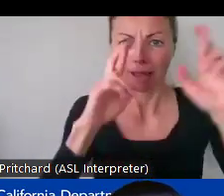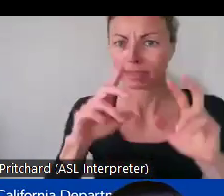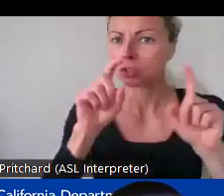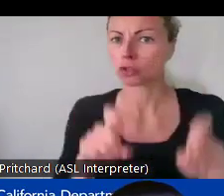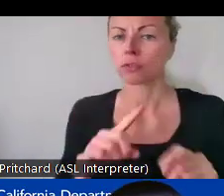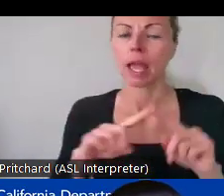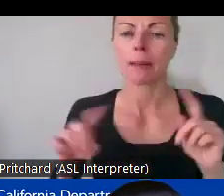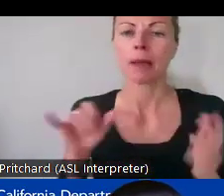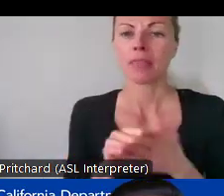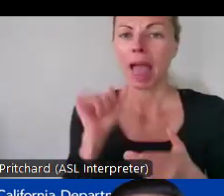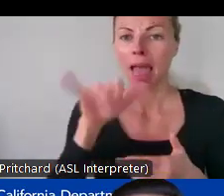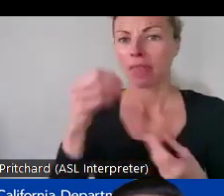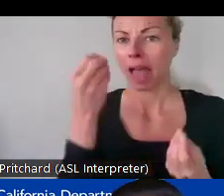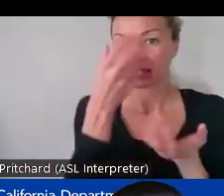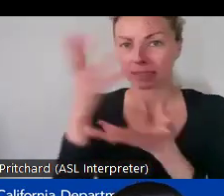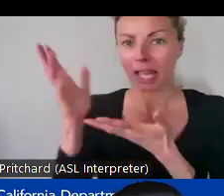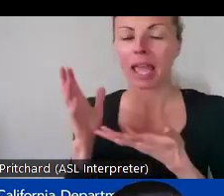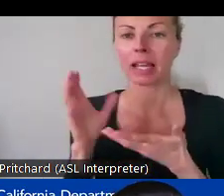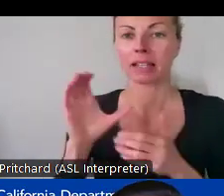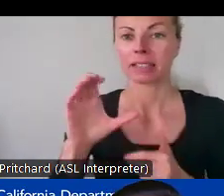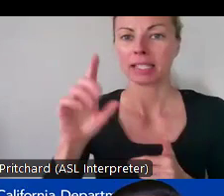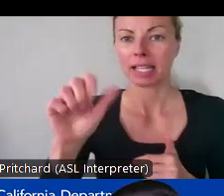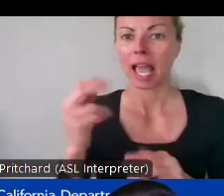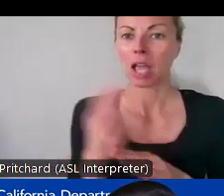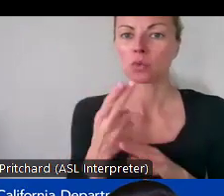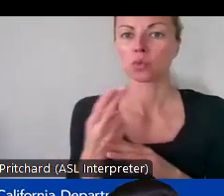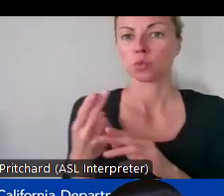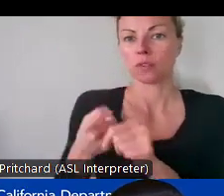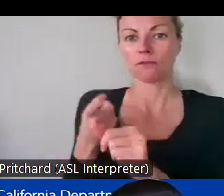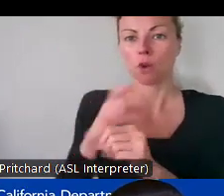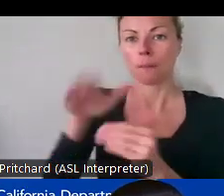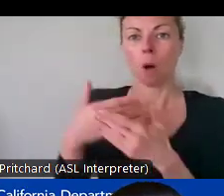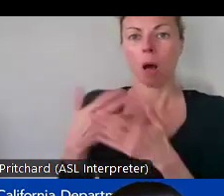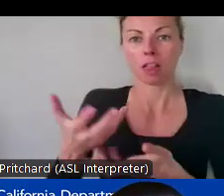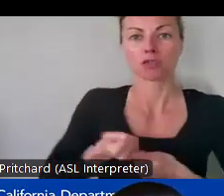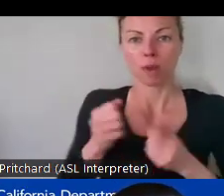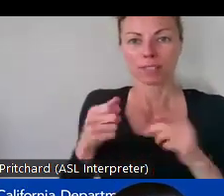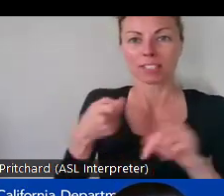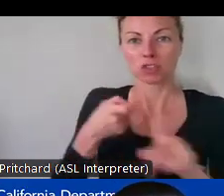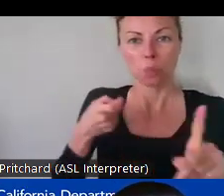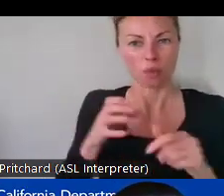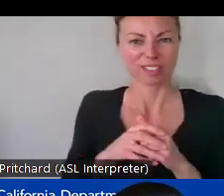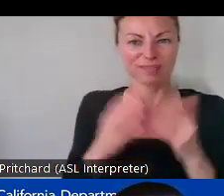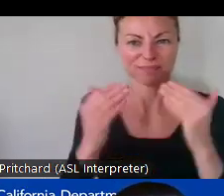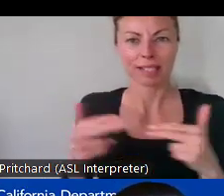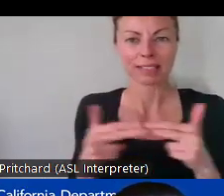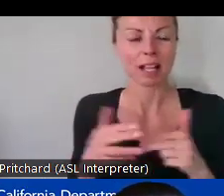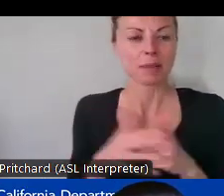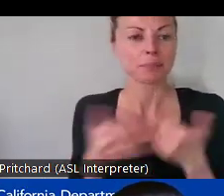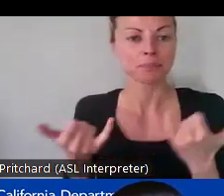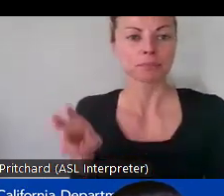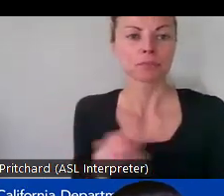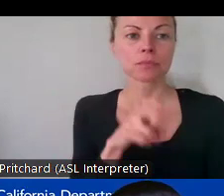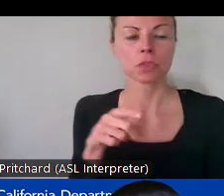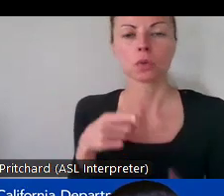data that CDA uses is always going to be from a trusted source. Next slide, please. I want to transition to examples